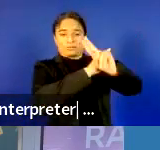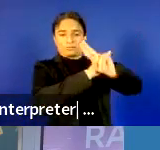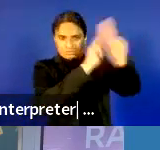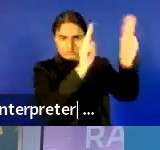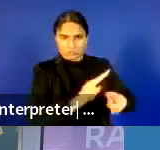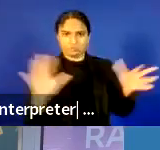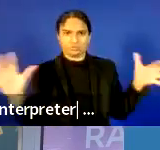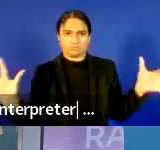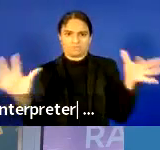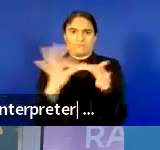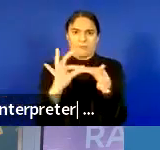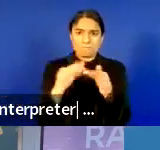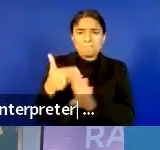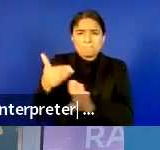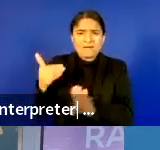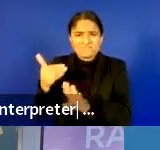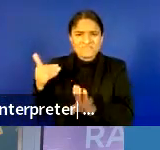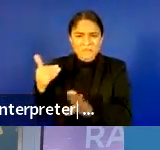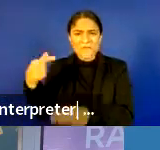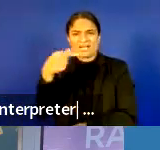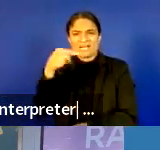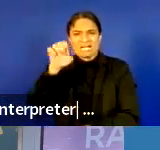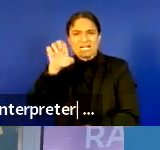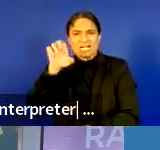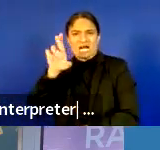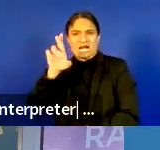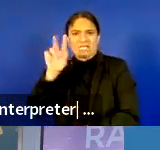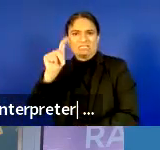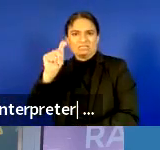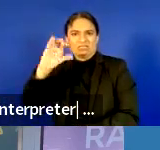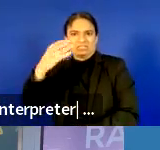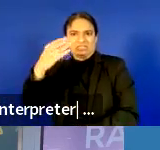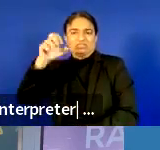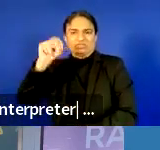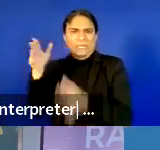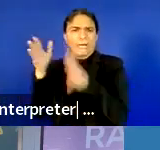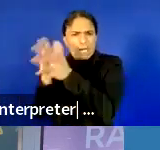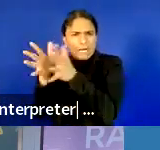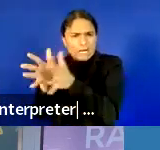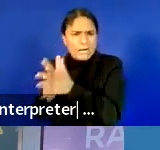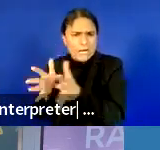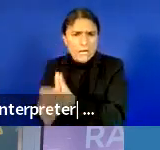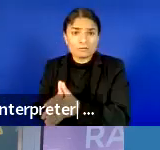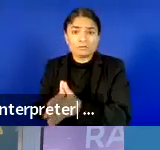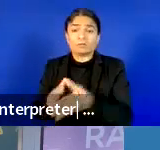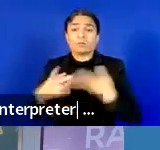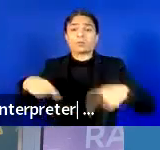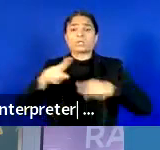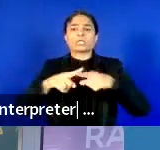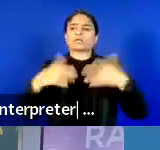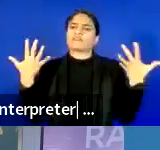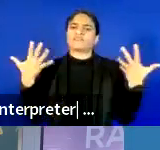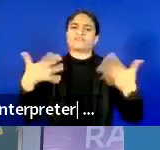stop here. It will always be a continuous process for all of us.